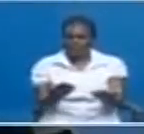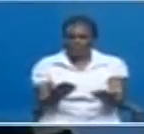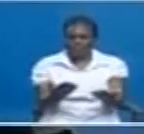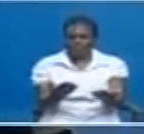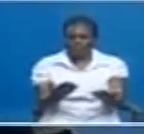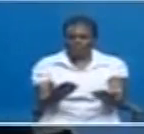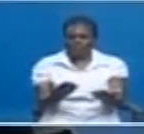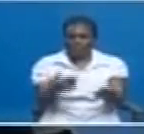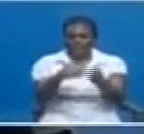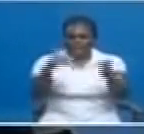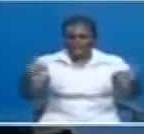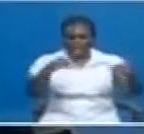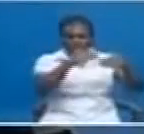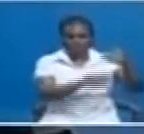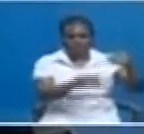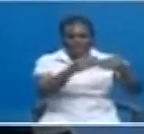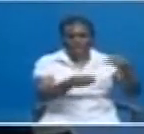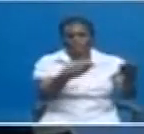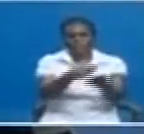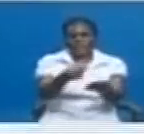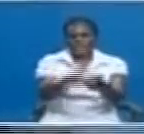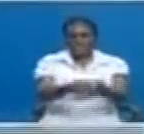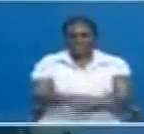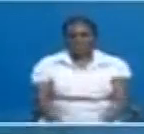shilling traded today against the dollar and other currencies.